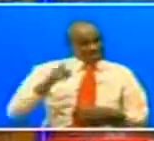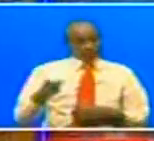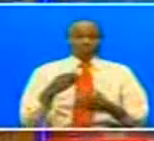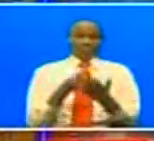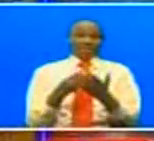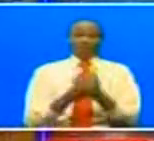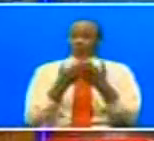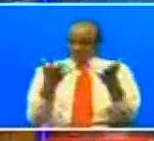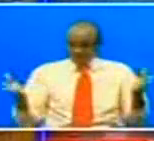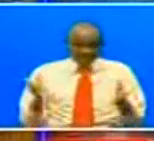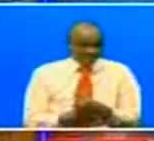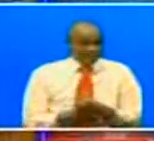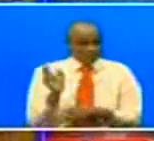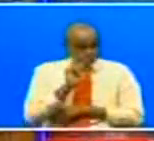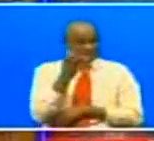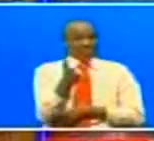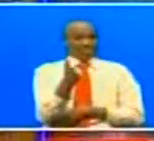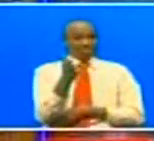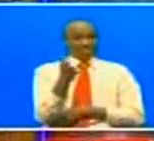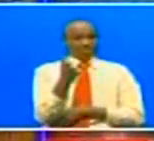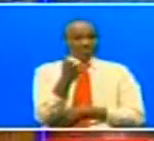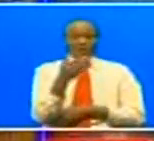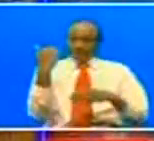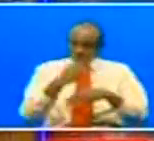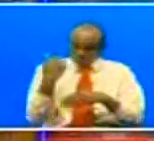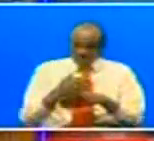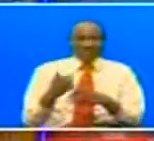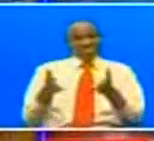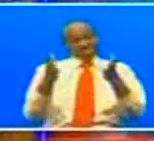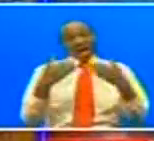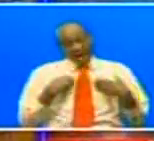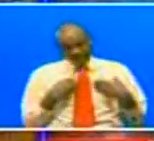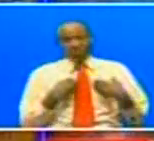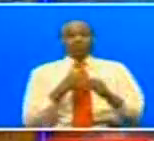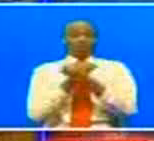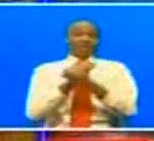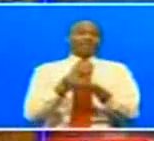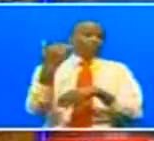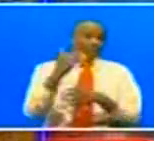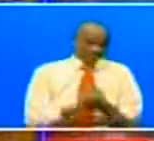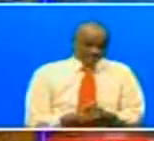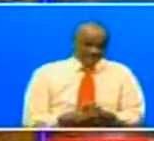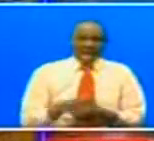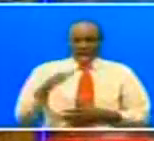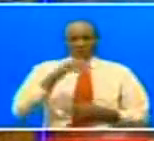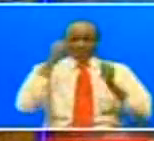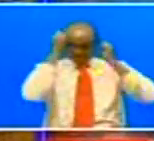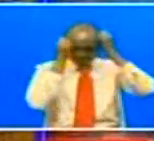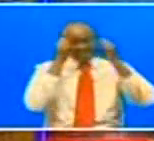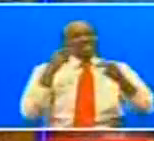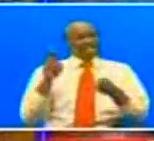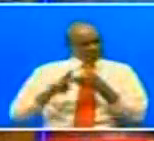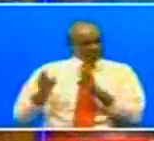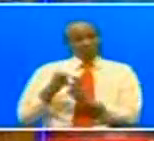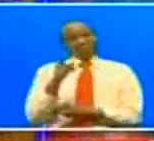shillings worth of equipment to the rural border patrol unit to help make that border secure. Our military relationship, which I'm sure we'll